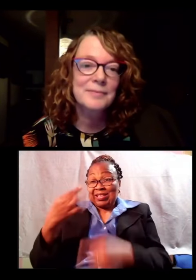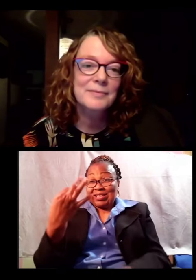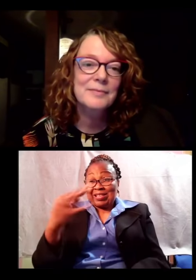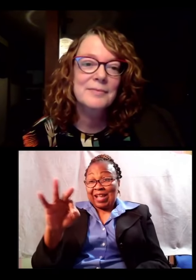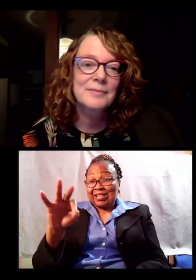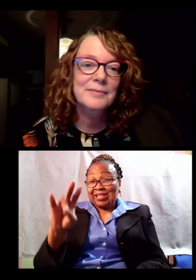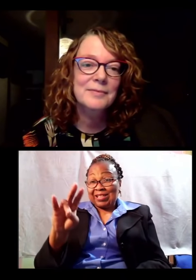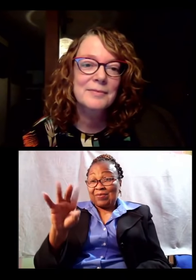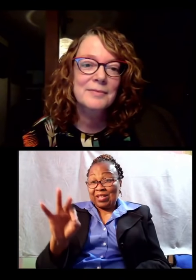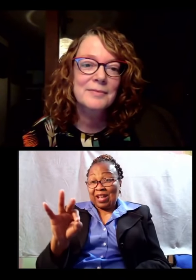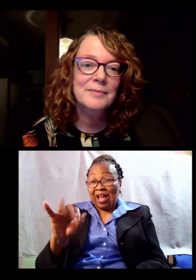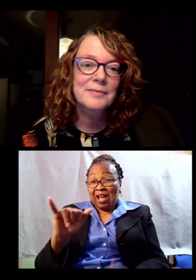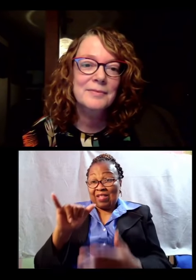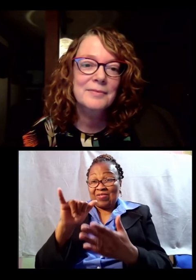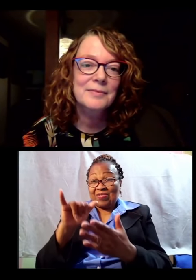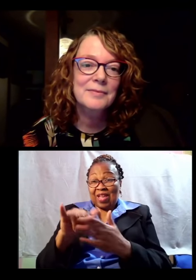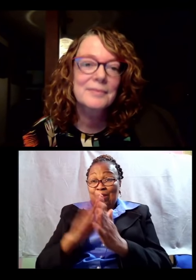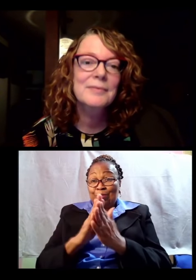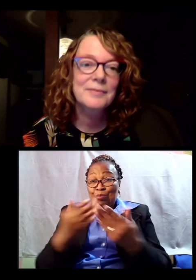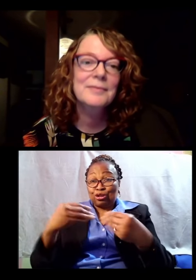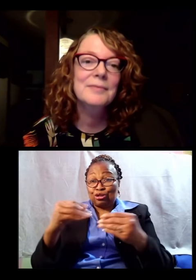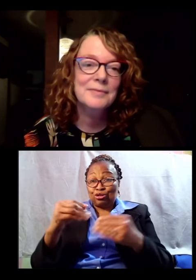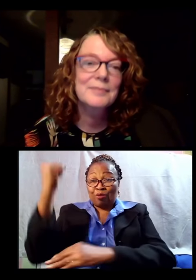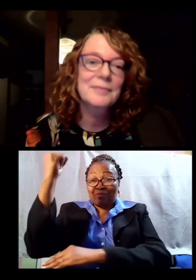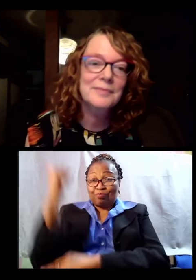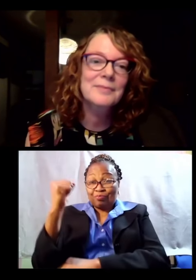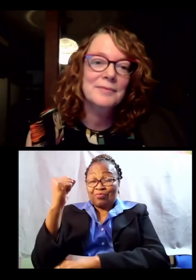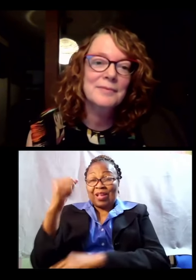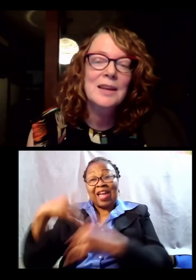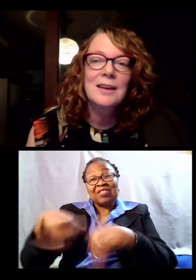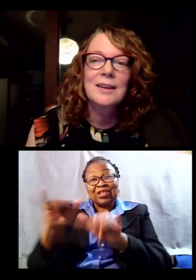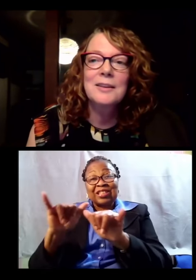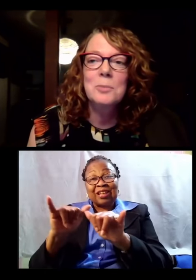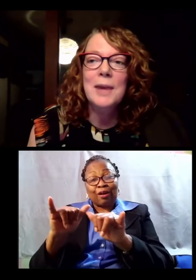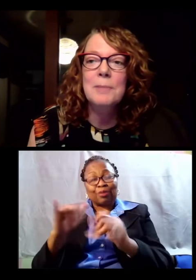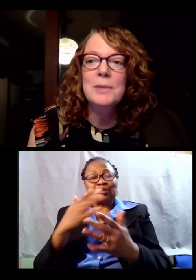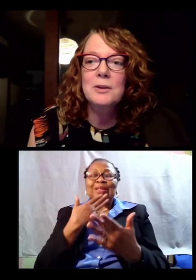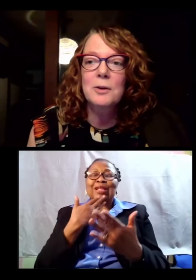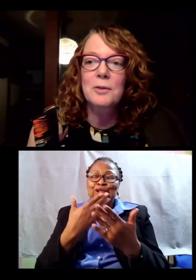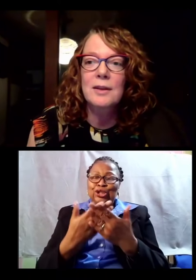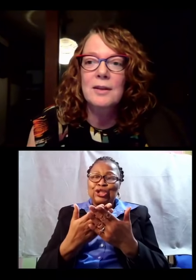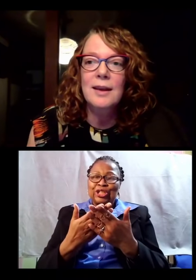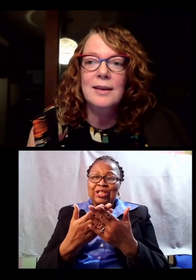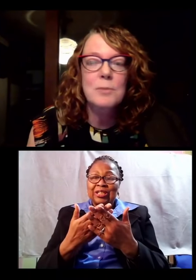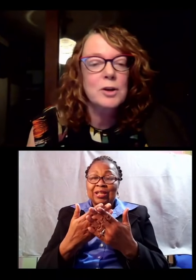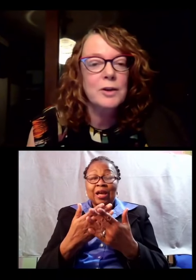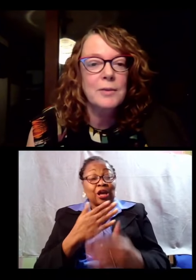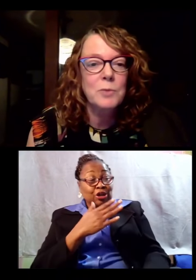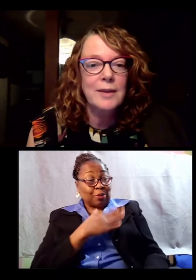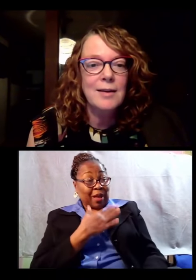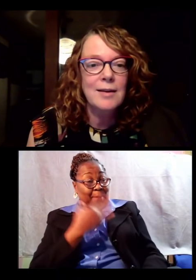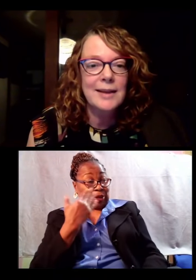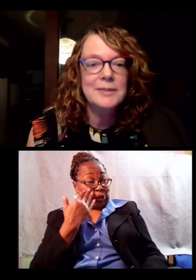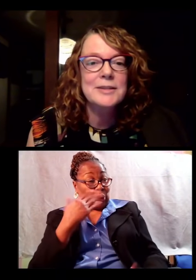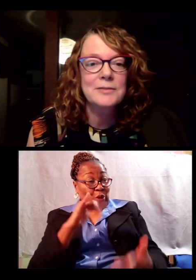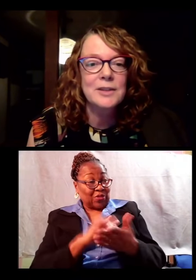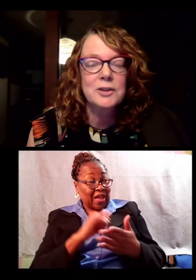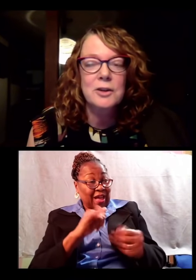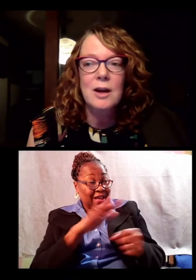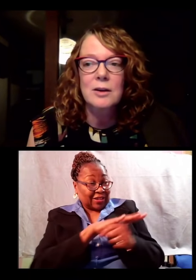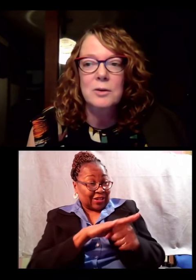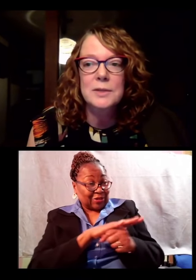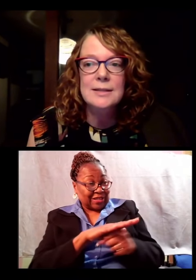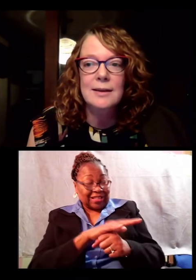1979, and they're still there. So that's good too. Yeah, you'll be happy to know that that neighborhood that where they are,